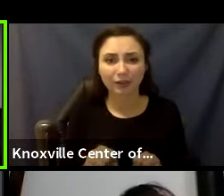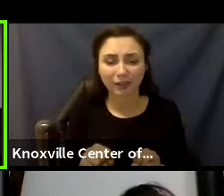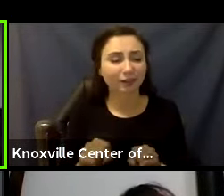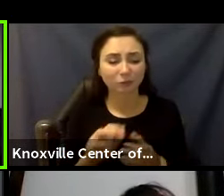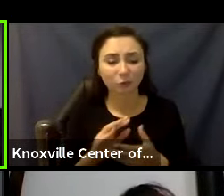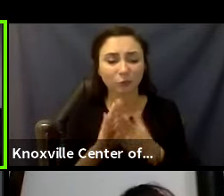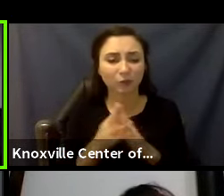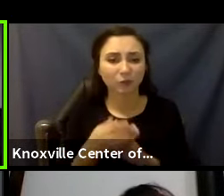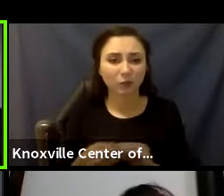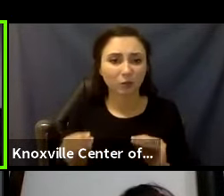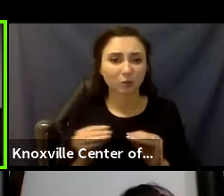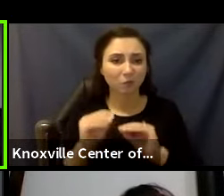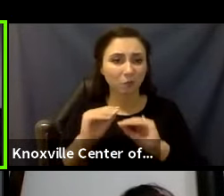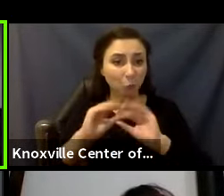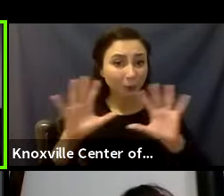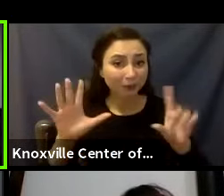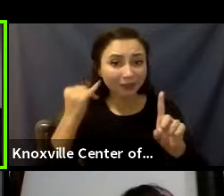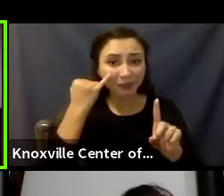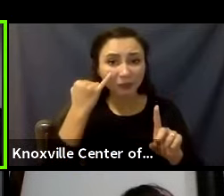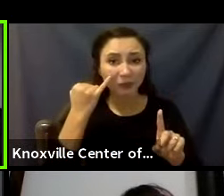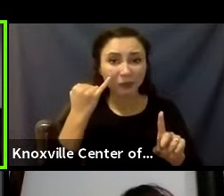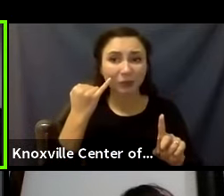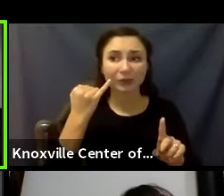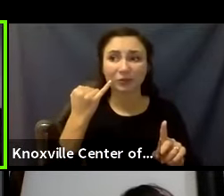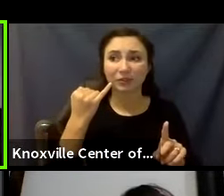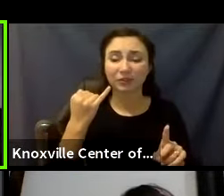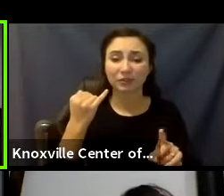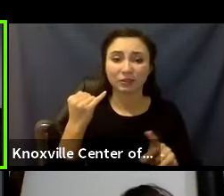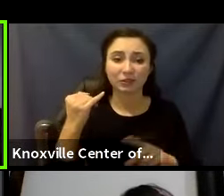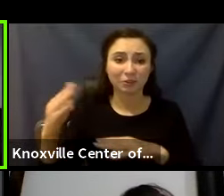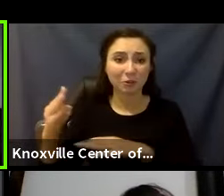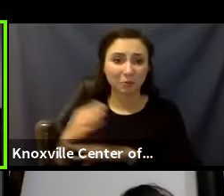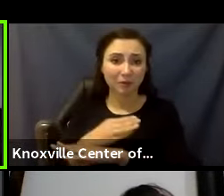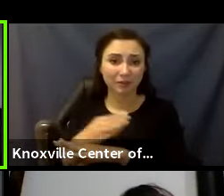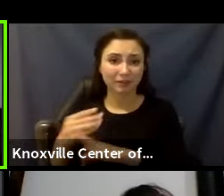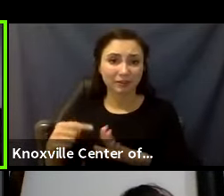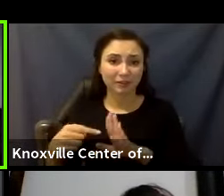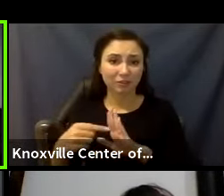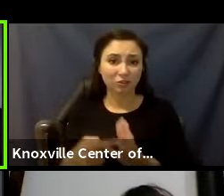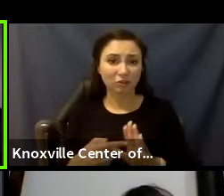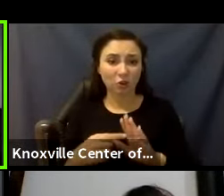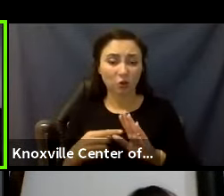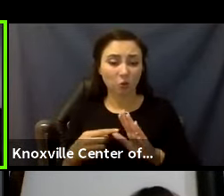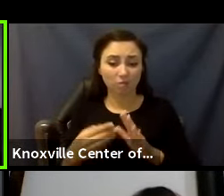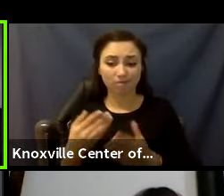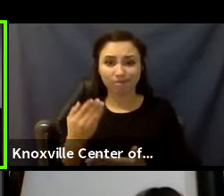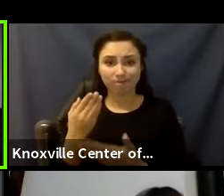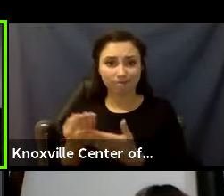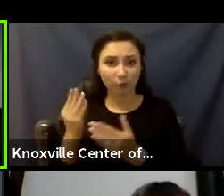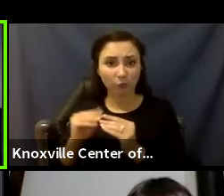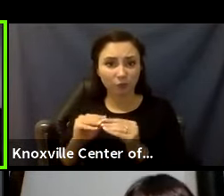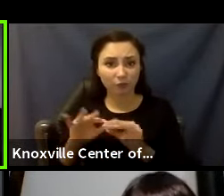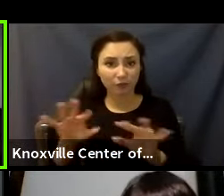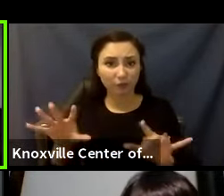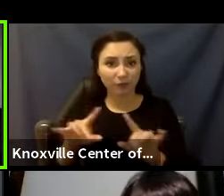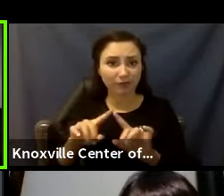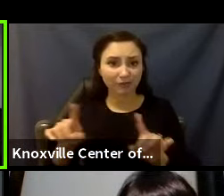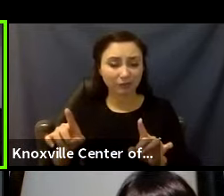clear, or if there is an industry that there's evidence of spread in other